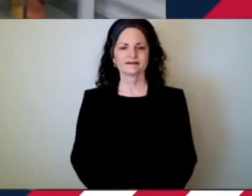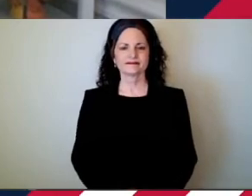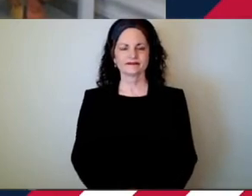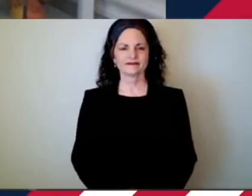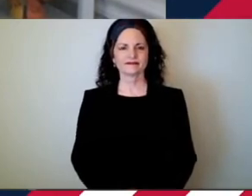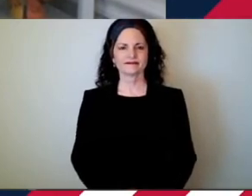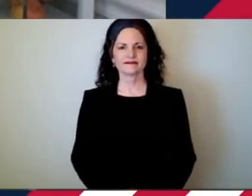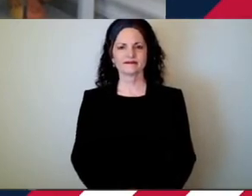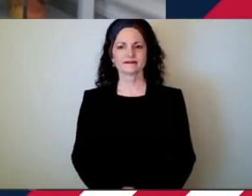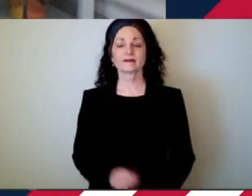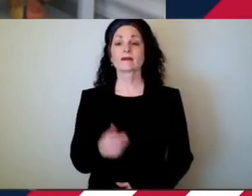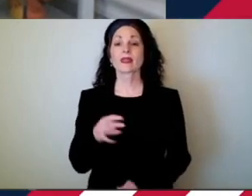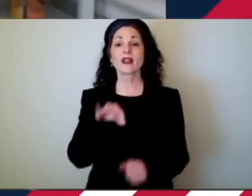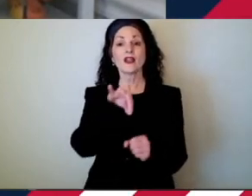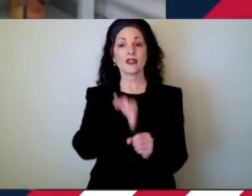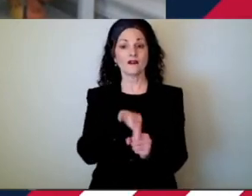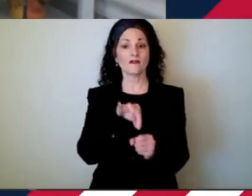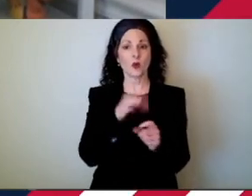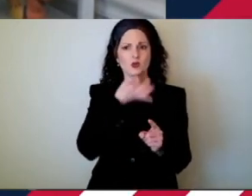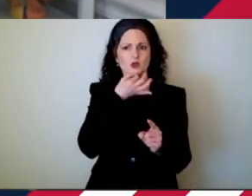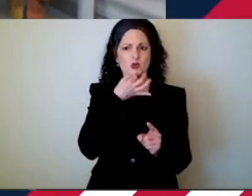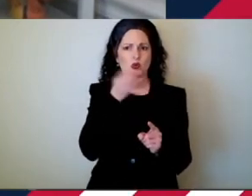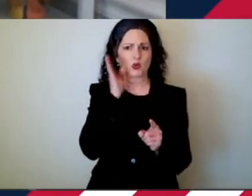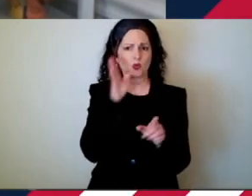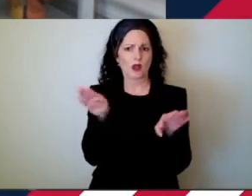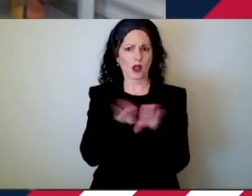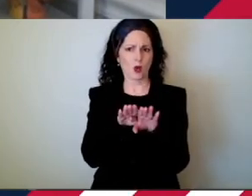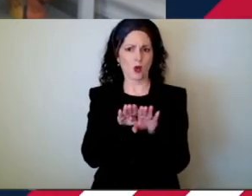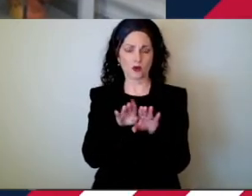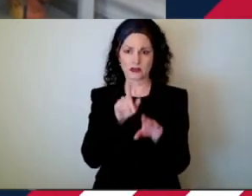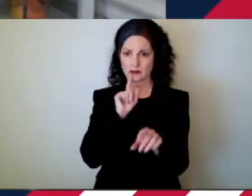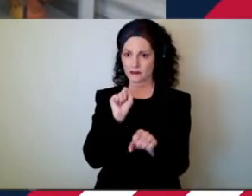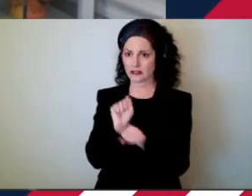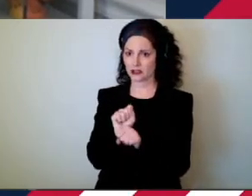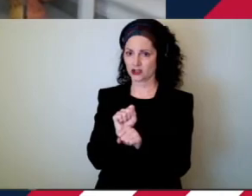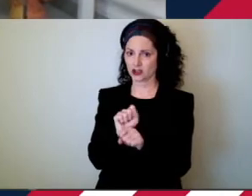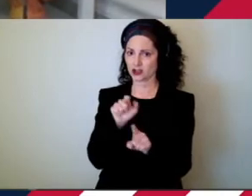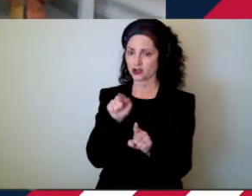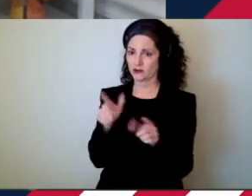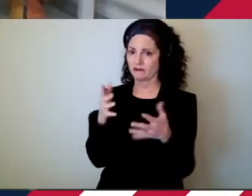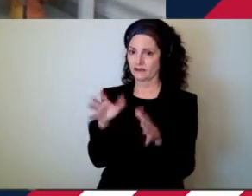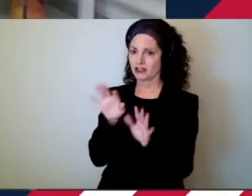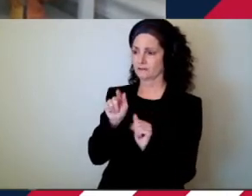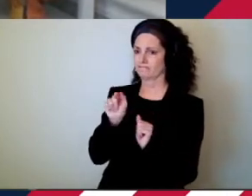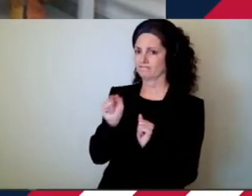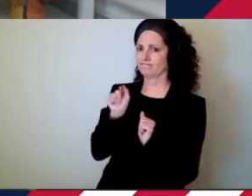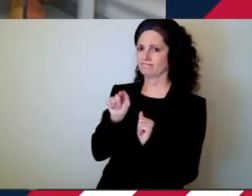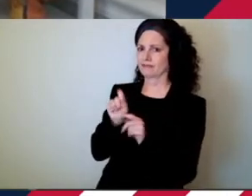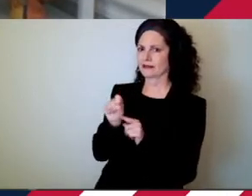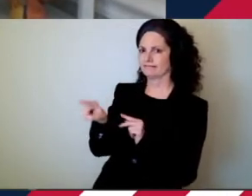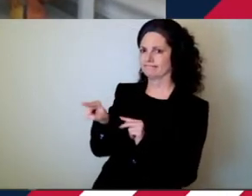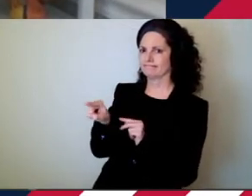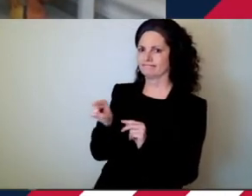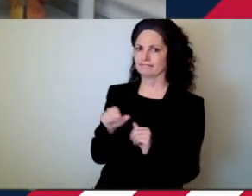The vote is about to close, so make sure that you are voting if you haven't yet.